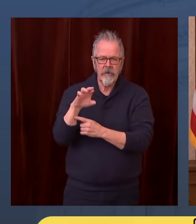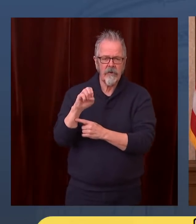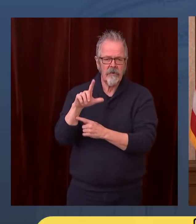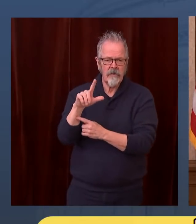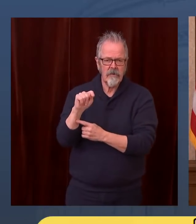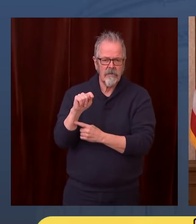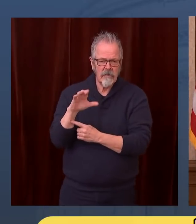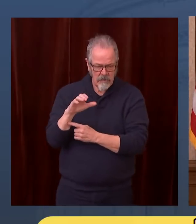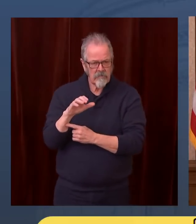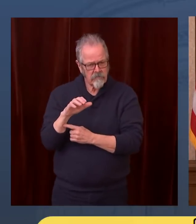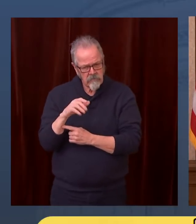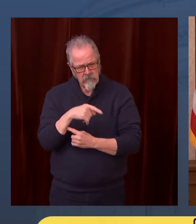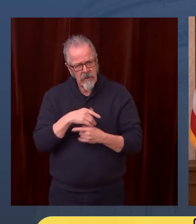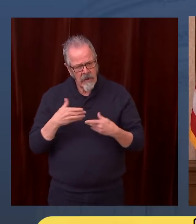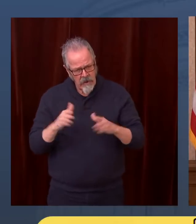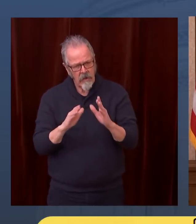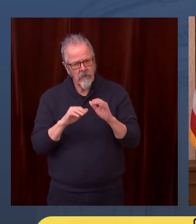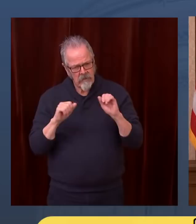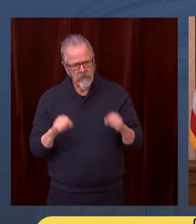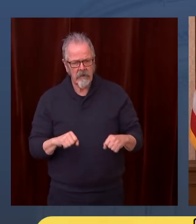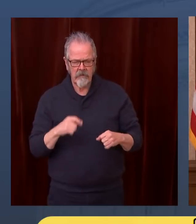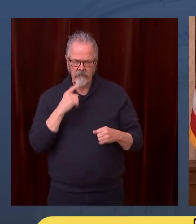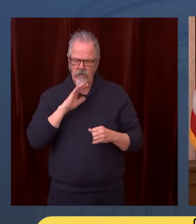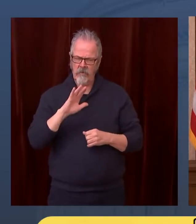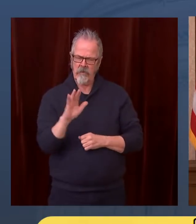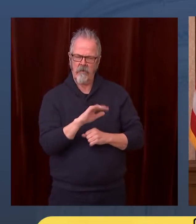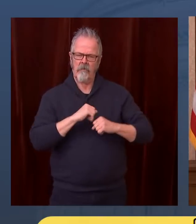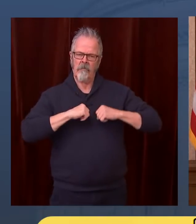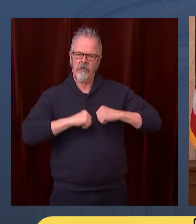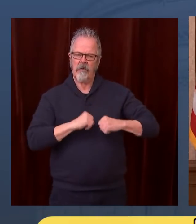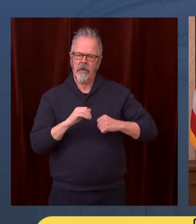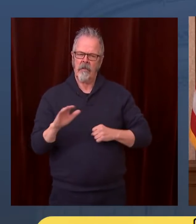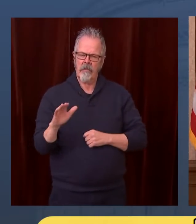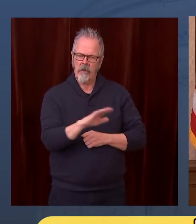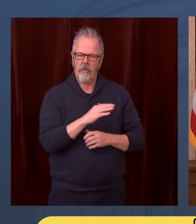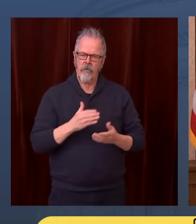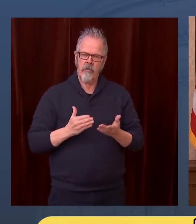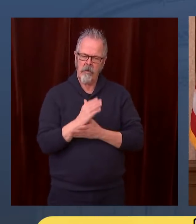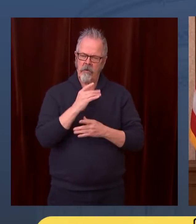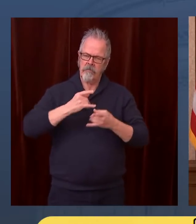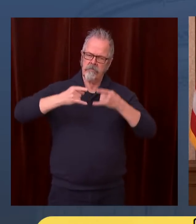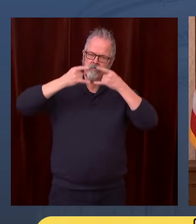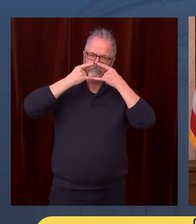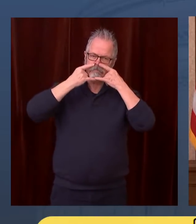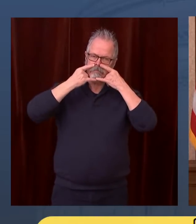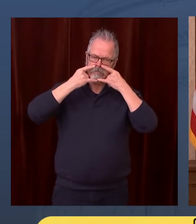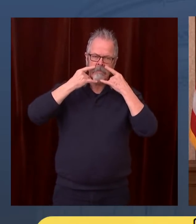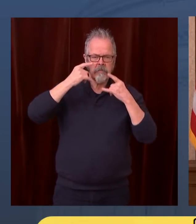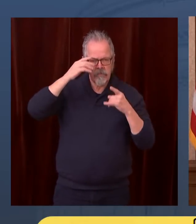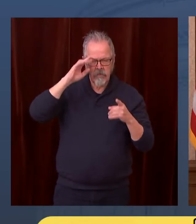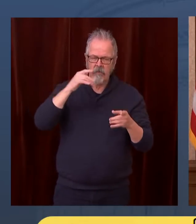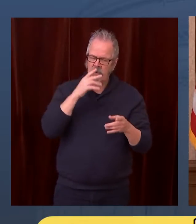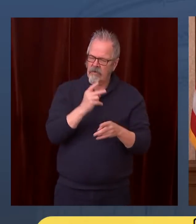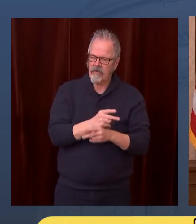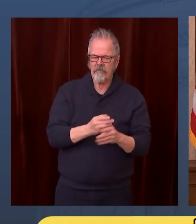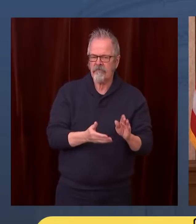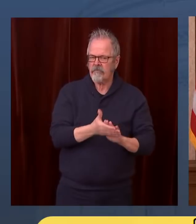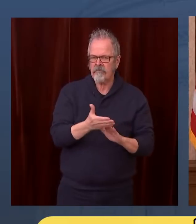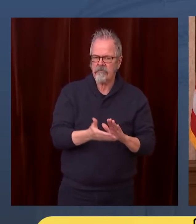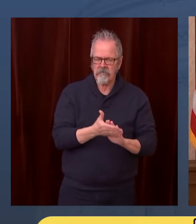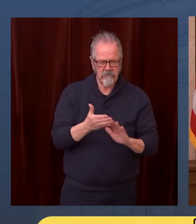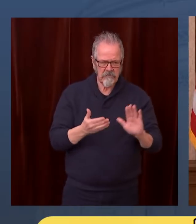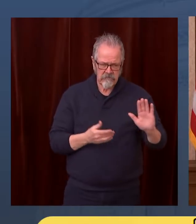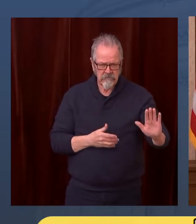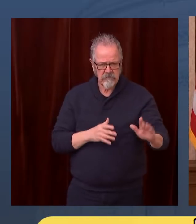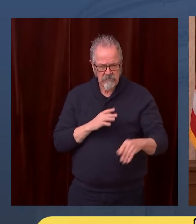will continue to be needed, protected by some of these measures. There are also some measures in the school system that